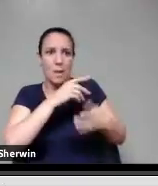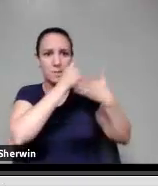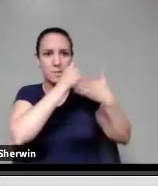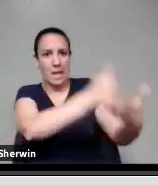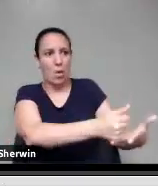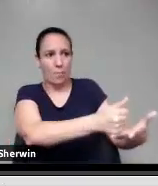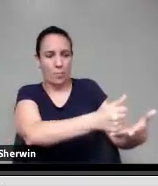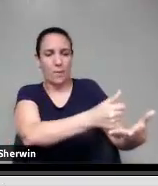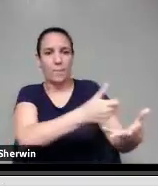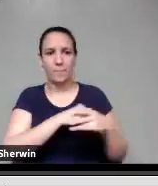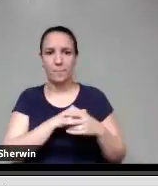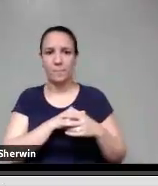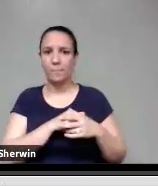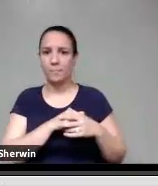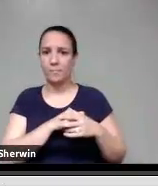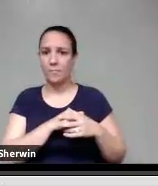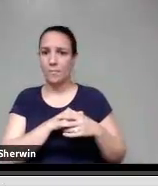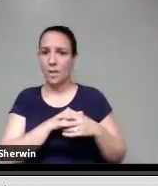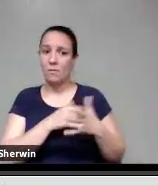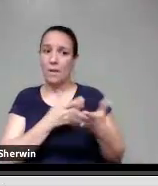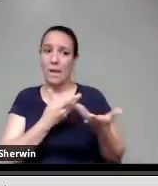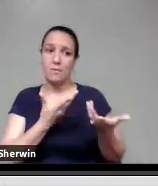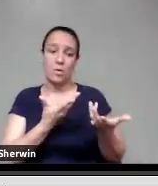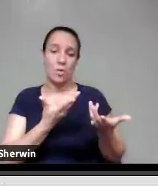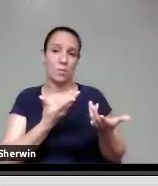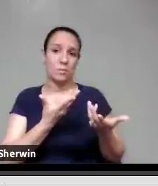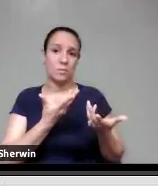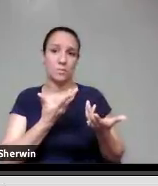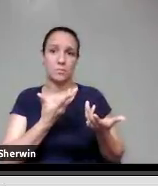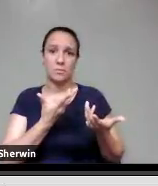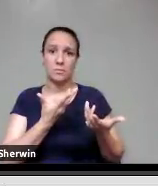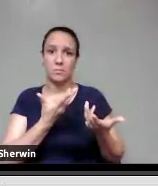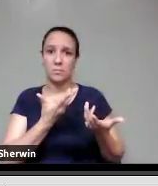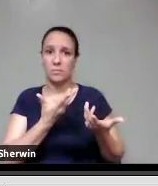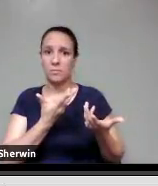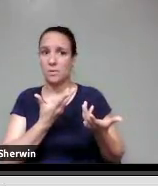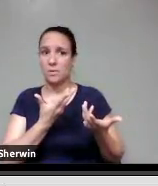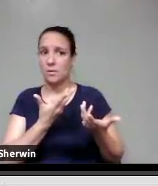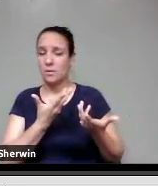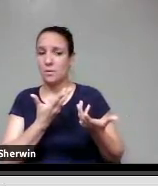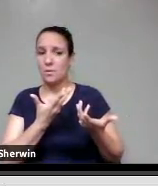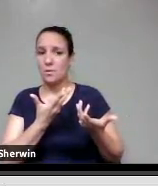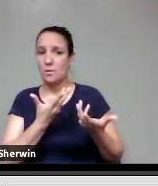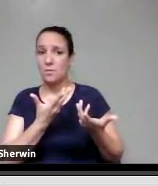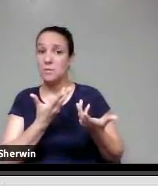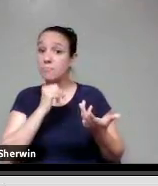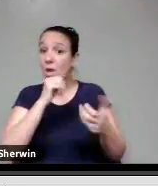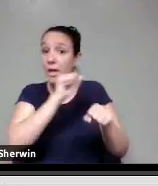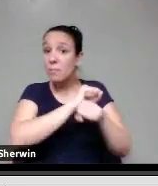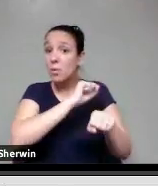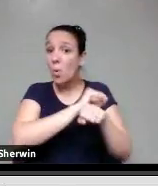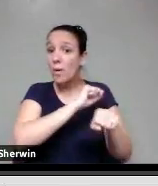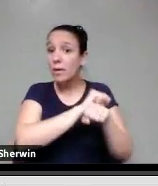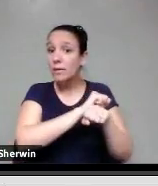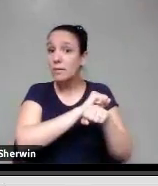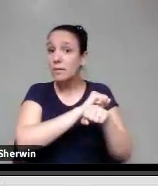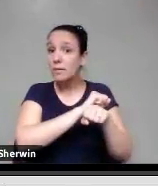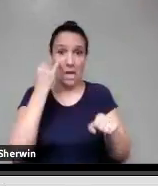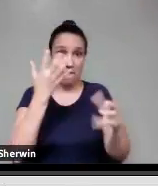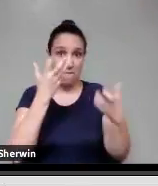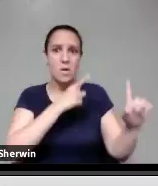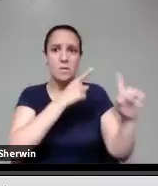place probably than a graduate student would, or an alumnus. How about the unemployed? If you want to target them, where are they